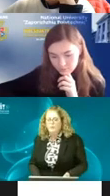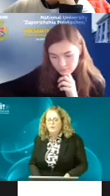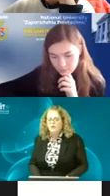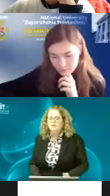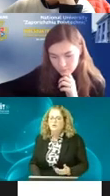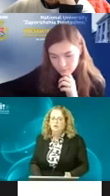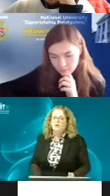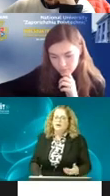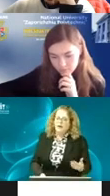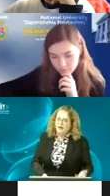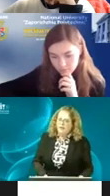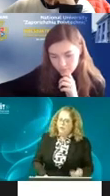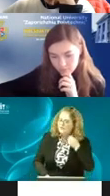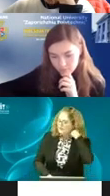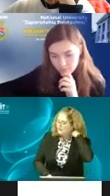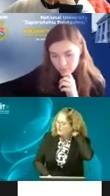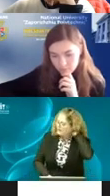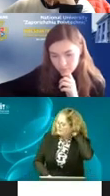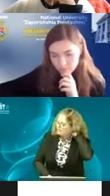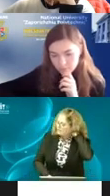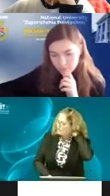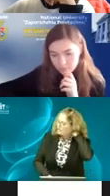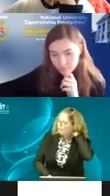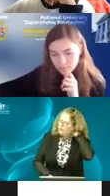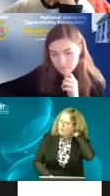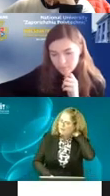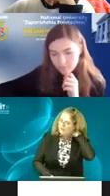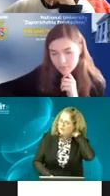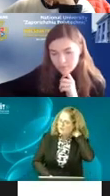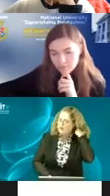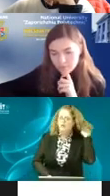called McDonald's got wanted a meal by McDonald's, got a